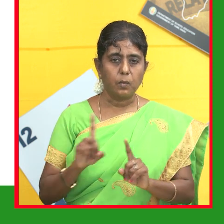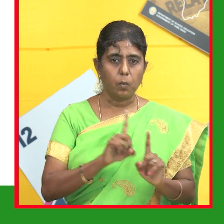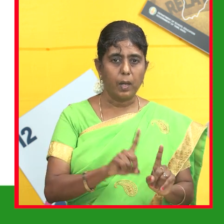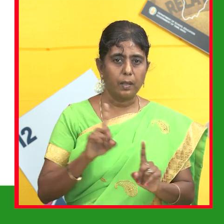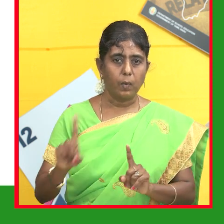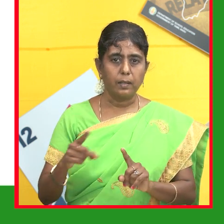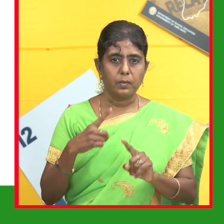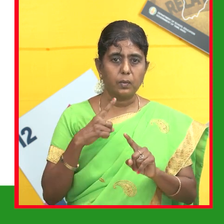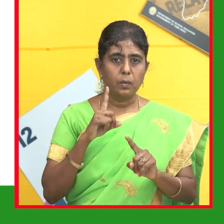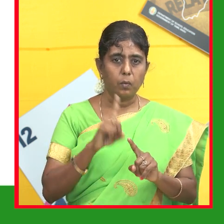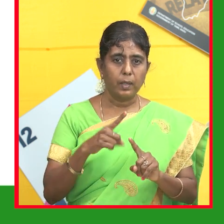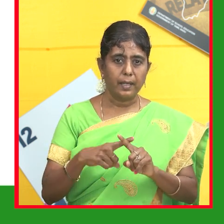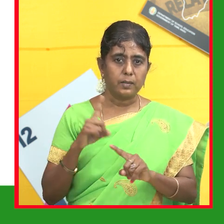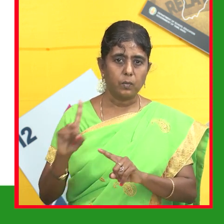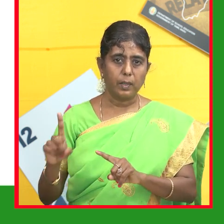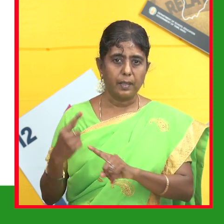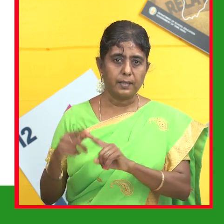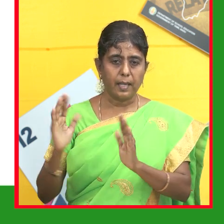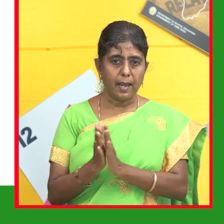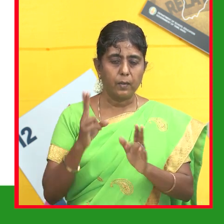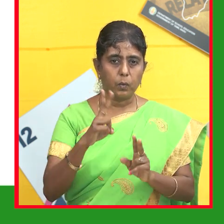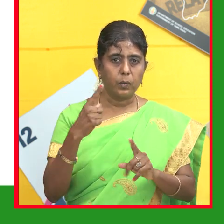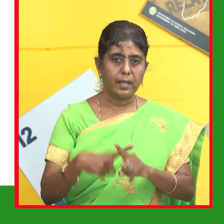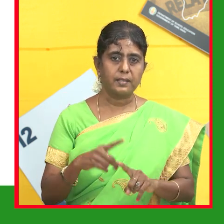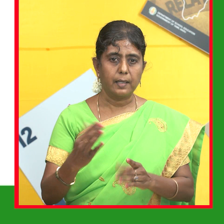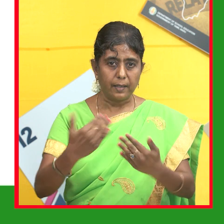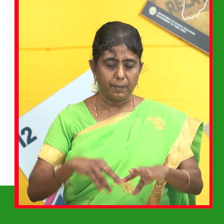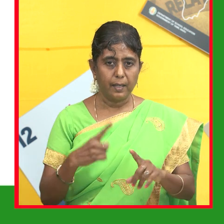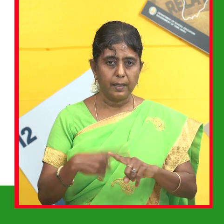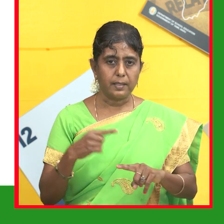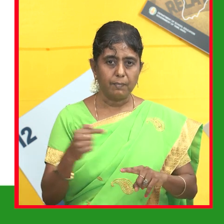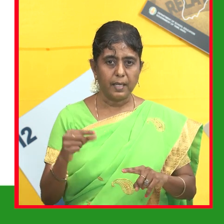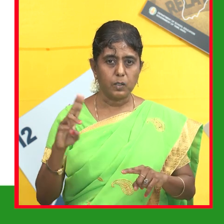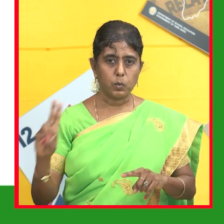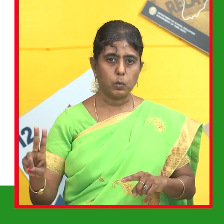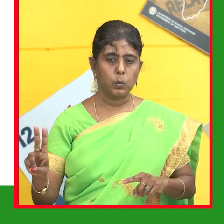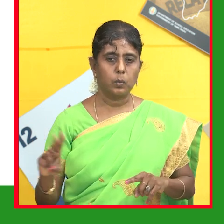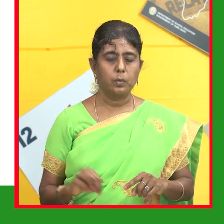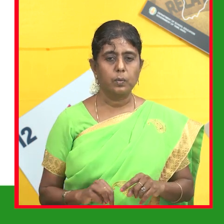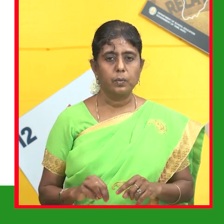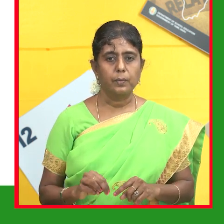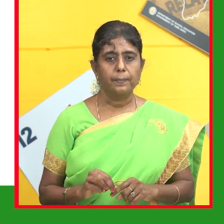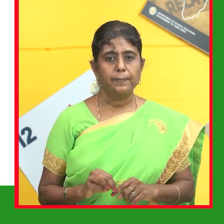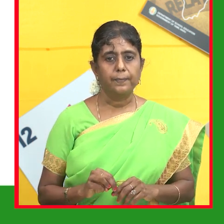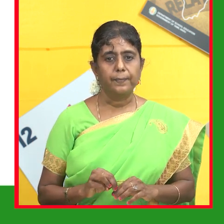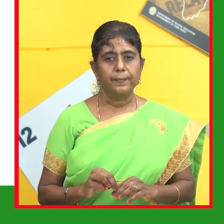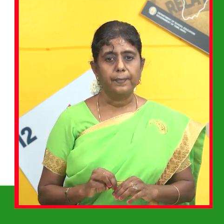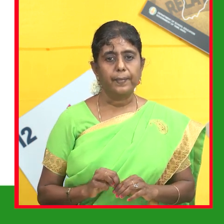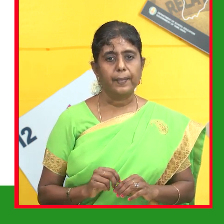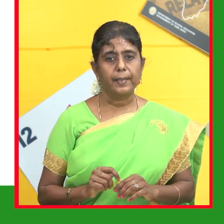there, x plus x. So the answer will be 2x divided by 2x, x minus 2.